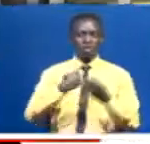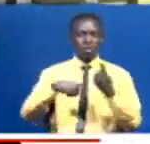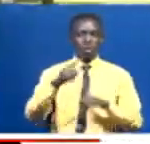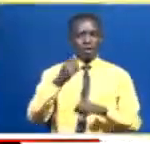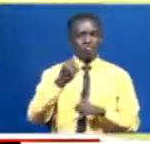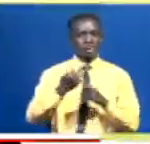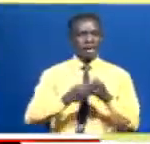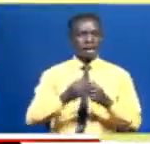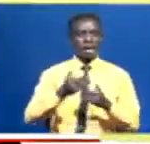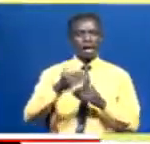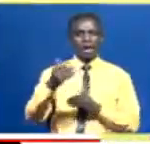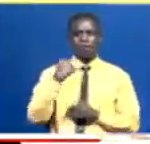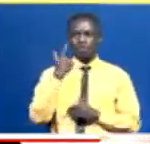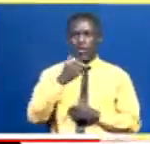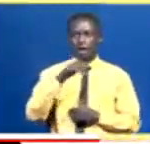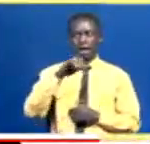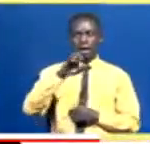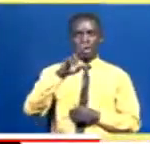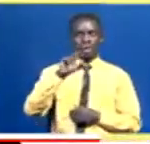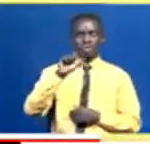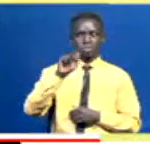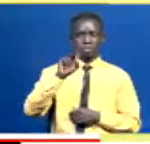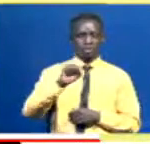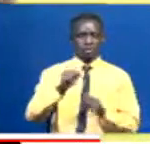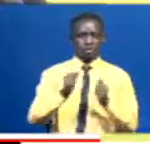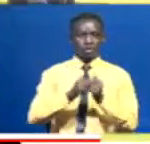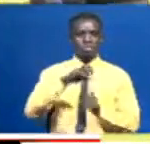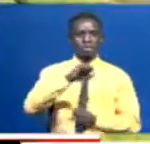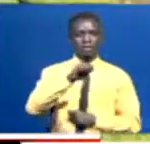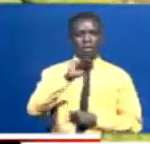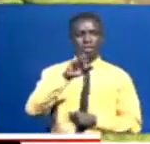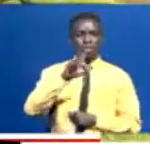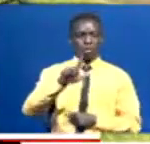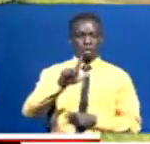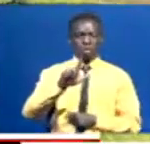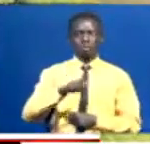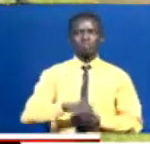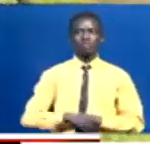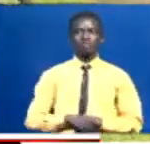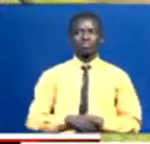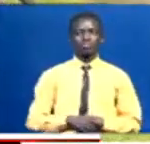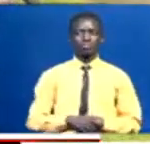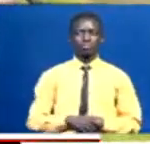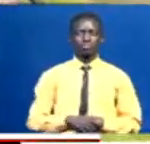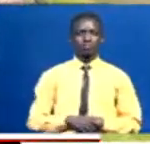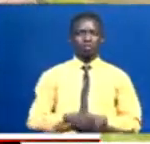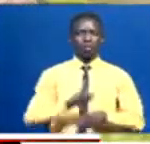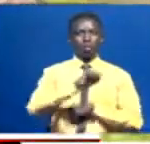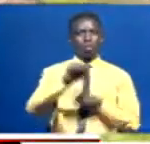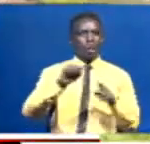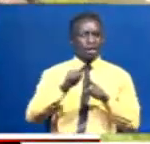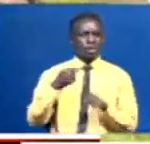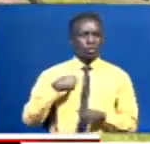Mbaluka and Samuel Tingisha, who came in second and third places respectively. When we'll be having our